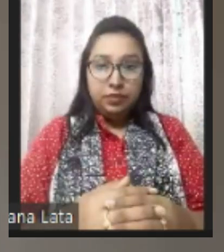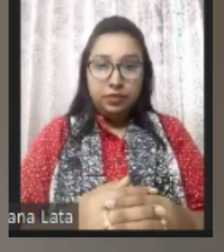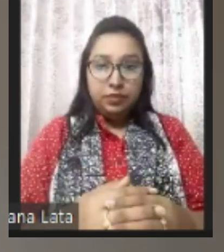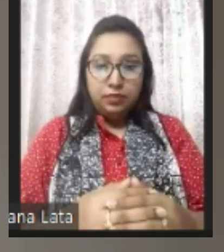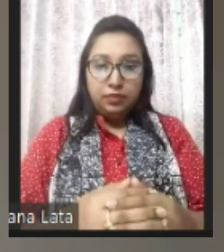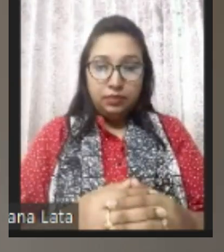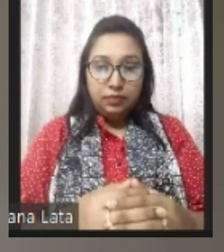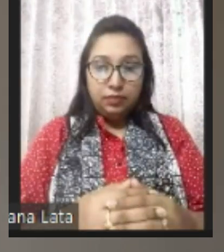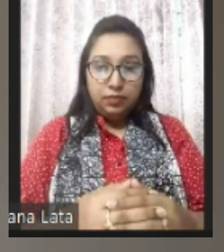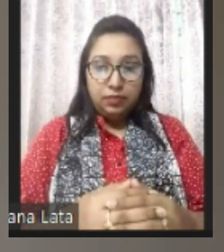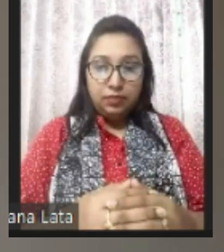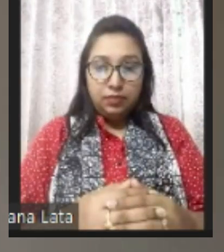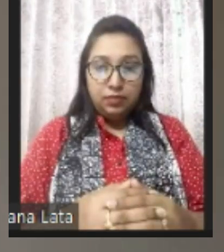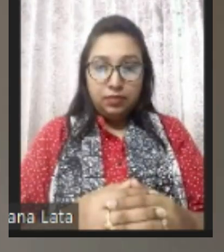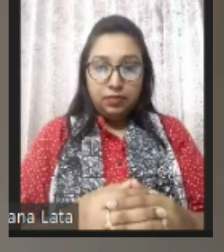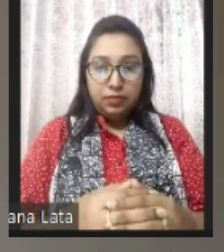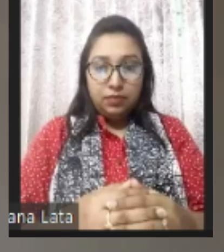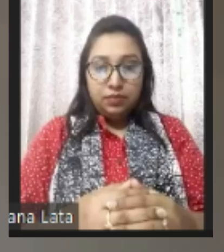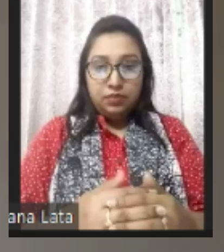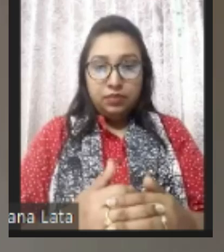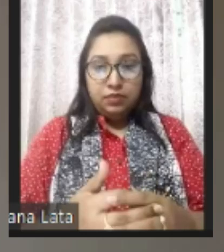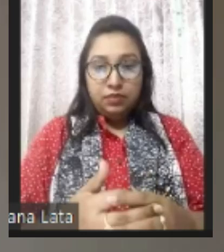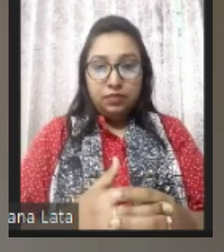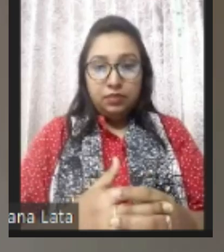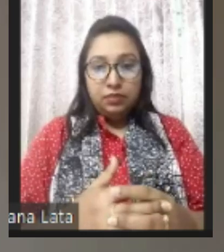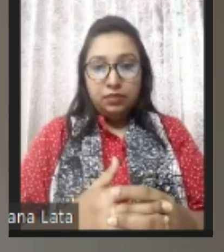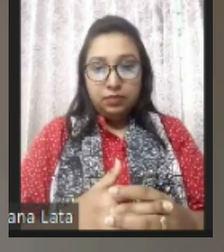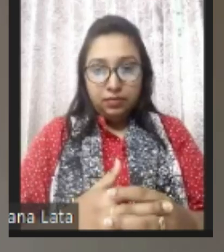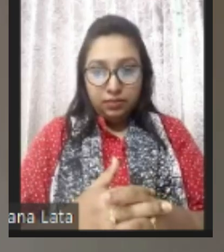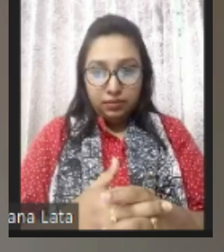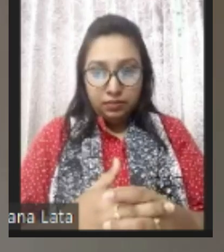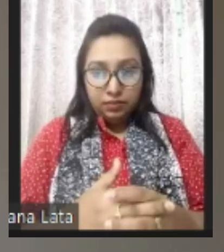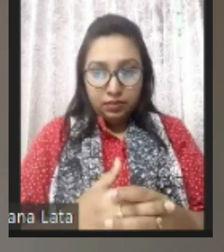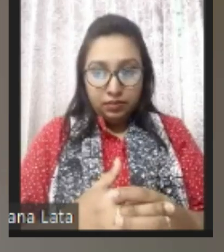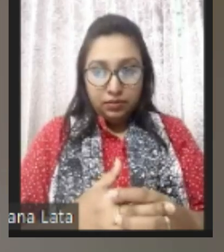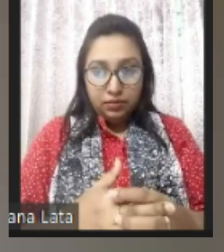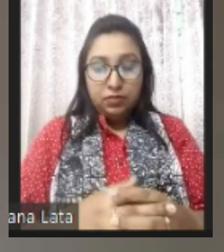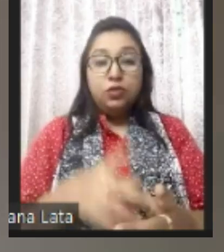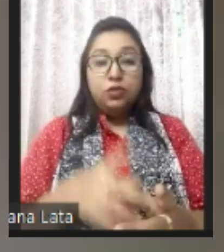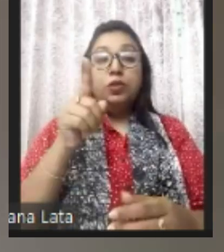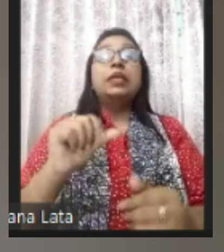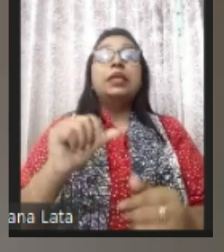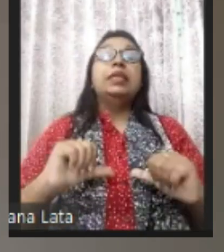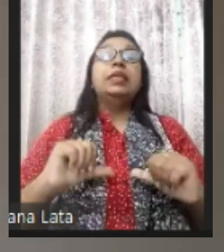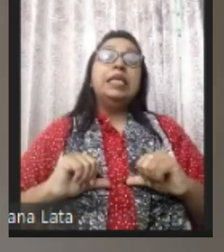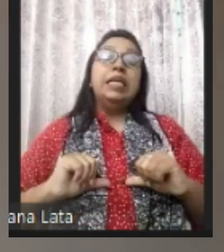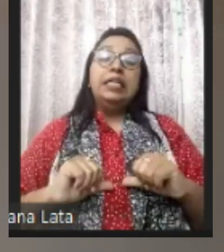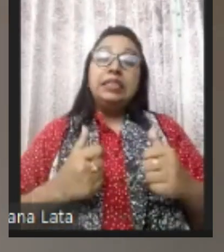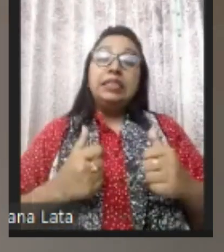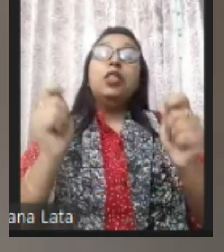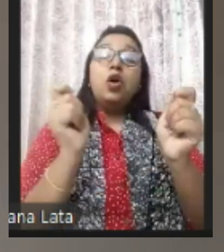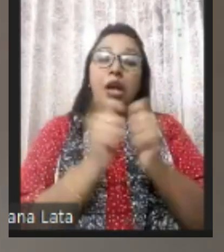this requires European national legislation to be made in various European